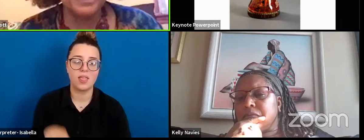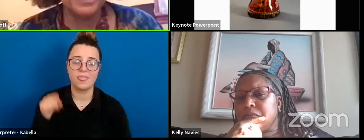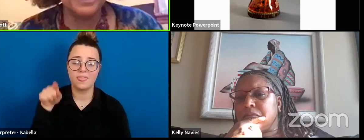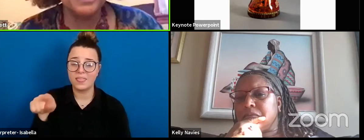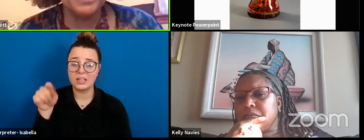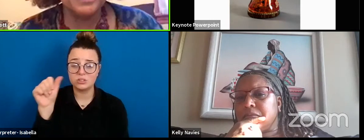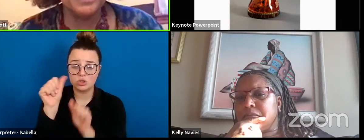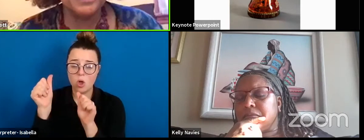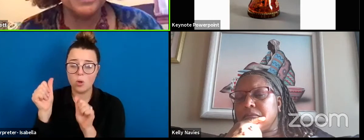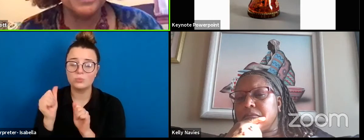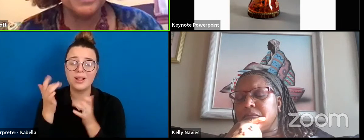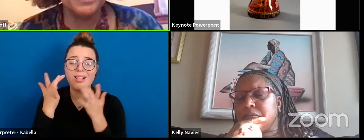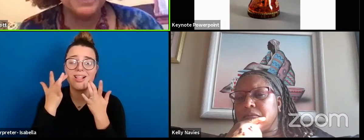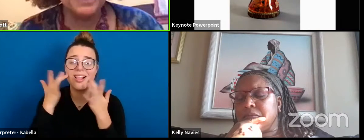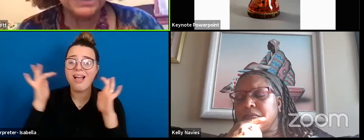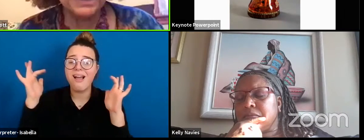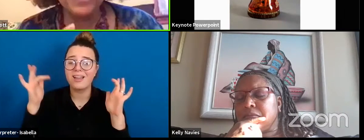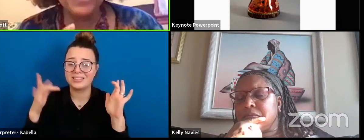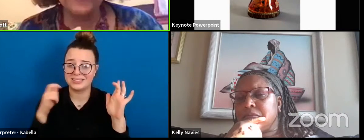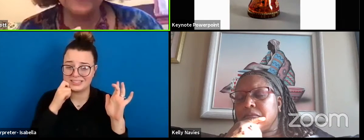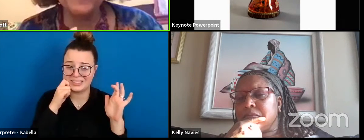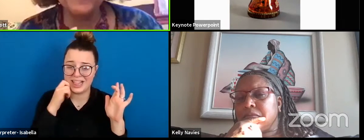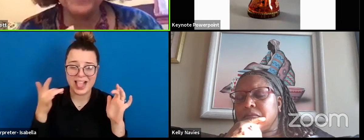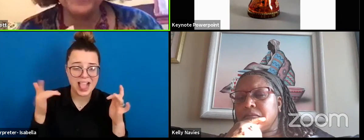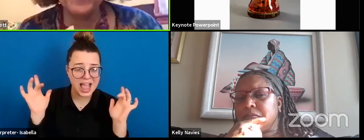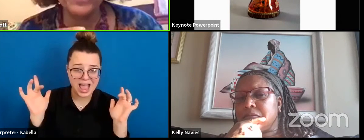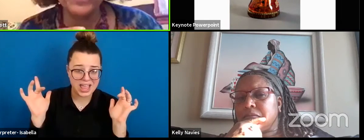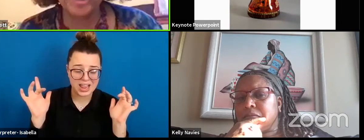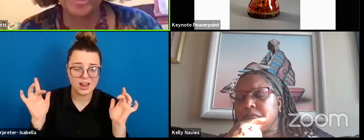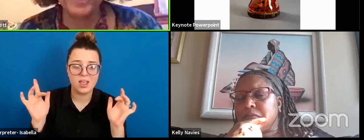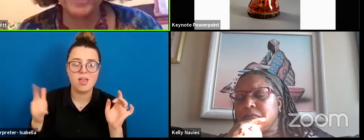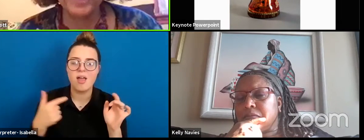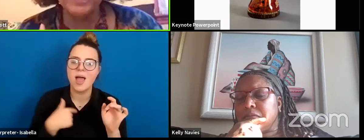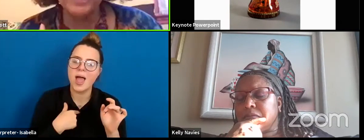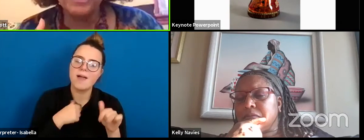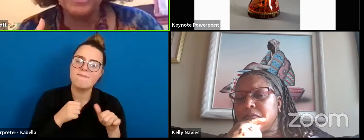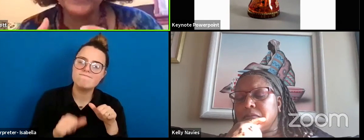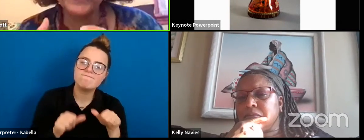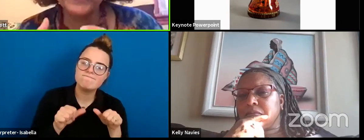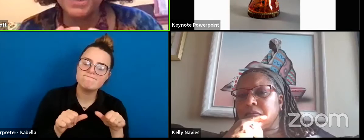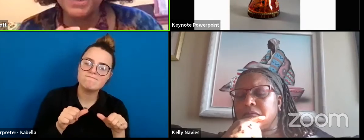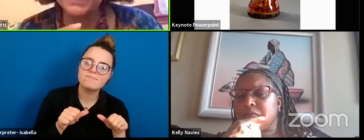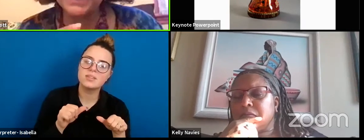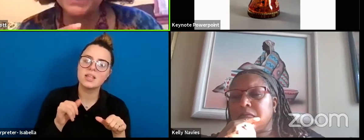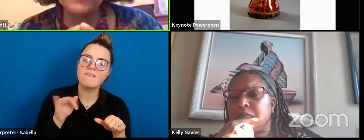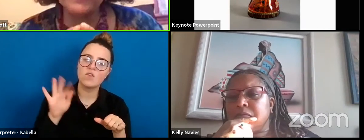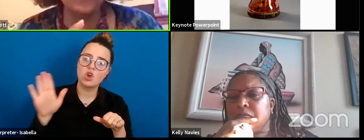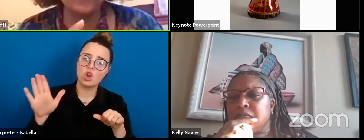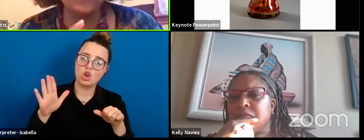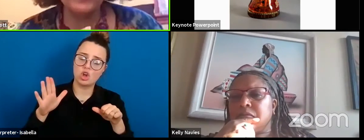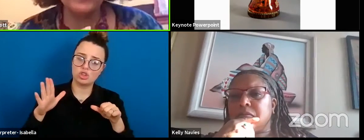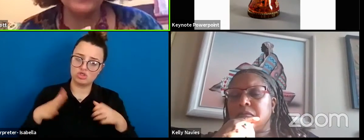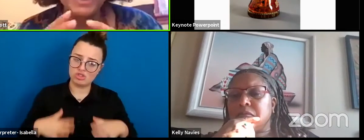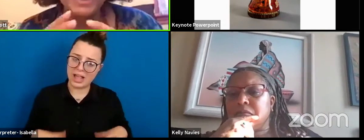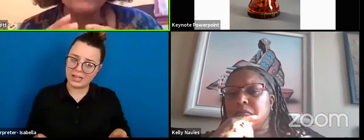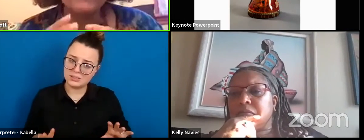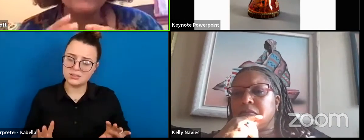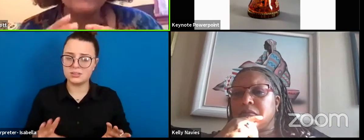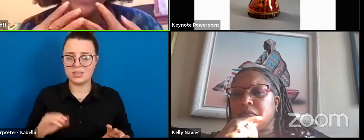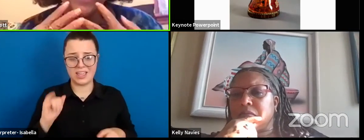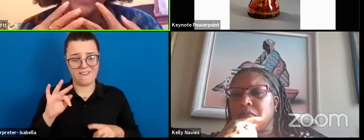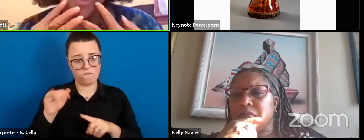sculpture. And I wasn't sure if this, because of her dress, was the making an Asian woman or